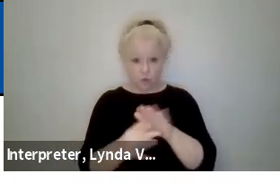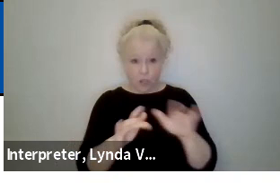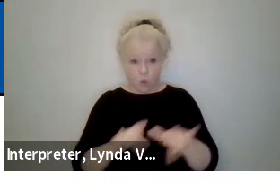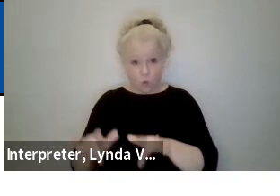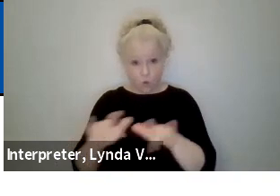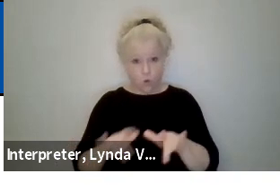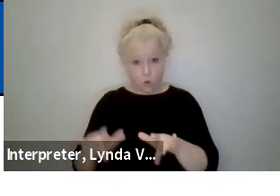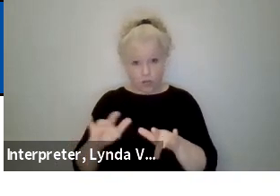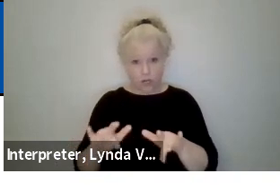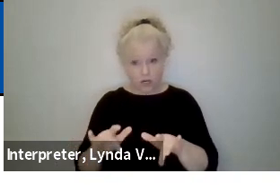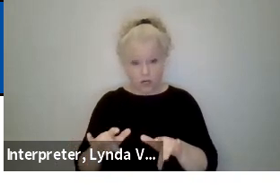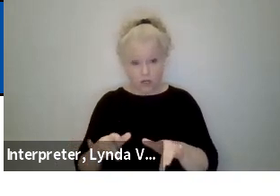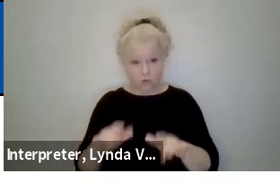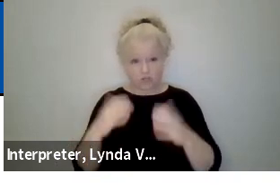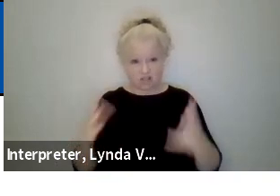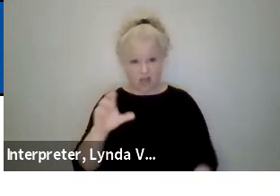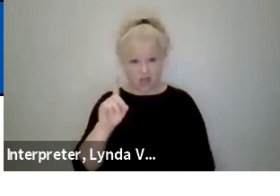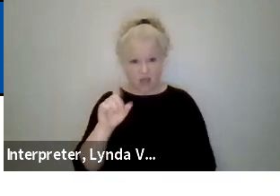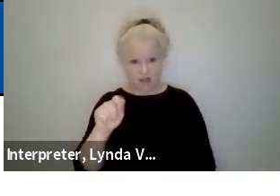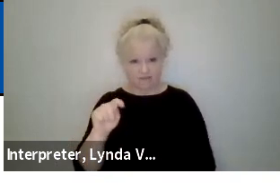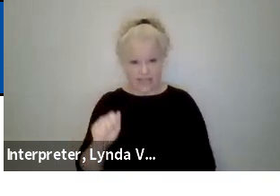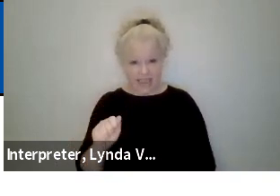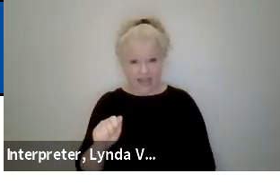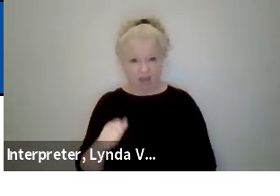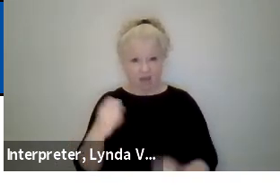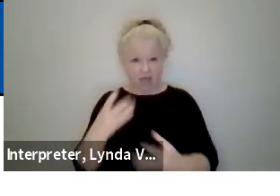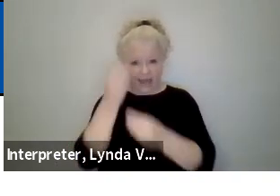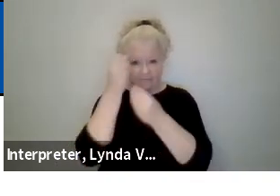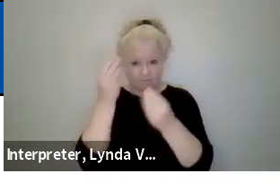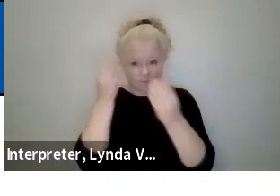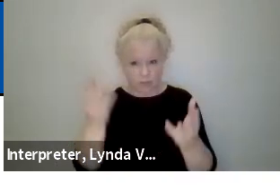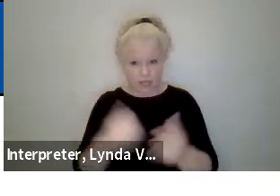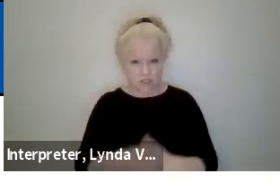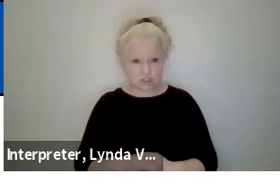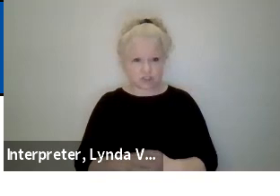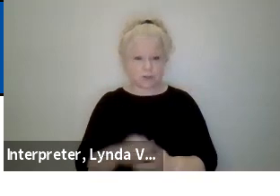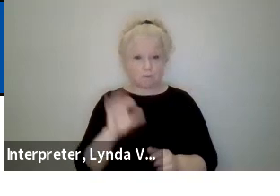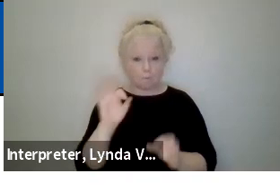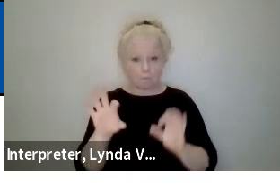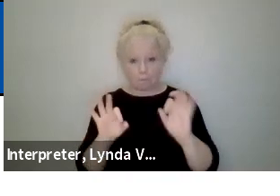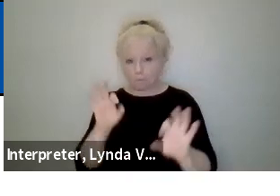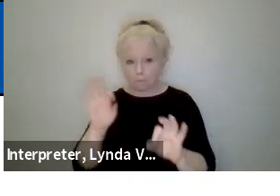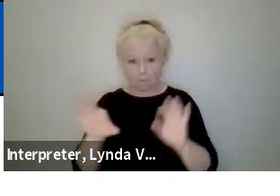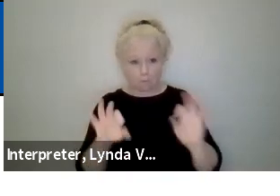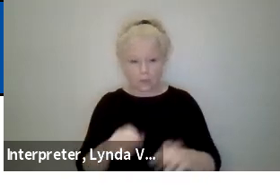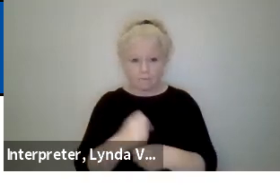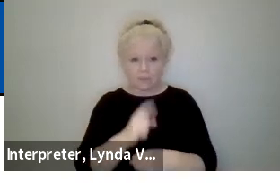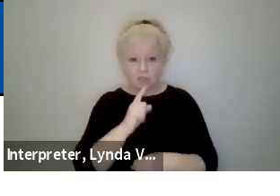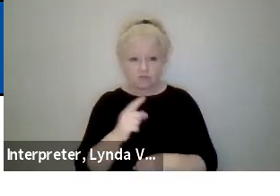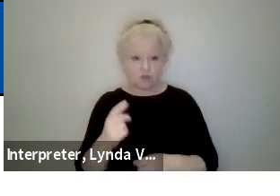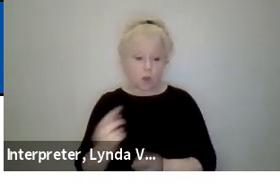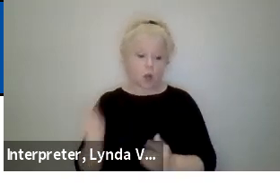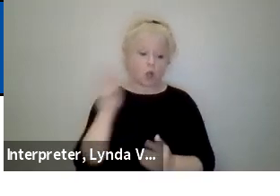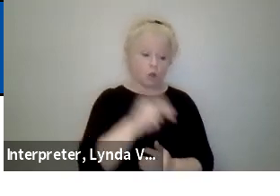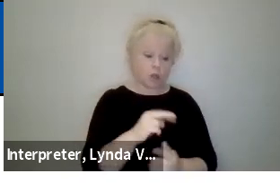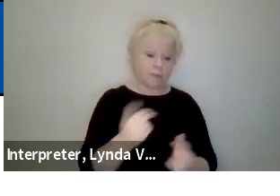So, there was so much data and information and tidbits and gems. You'll be sure to want to come back and